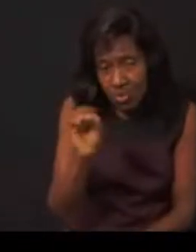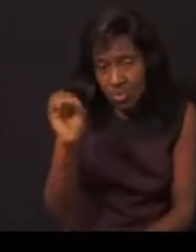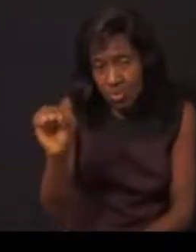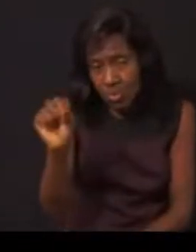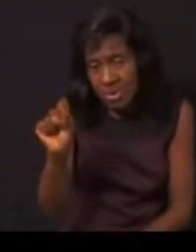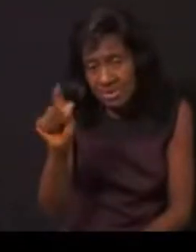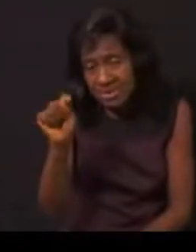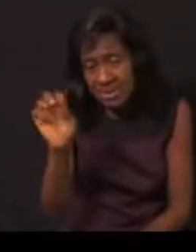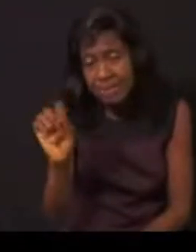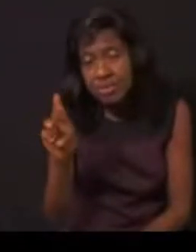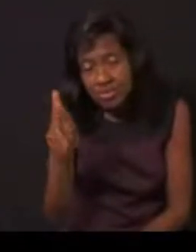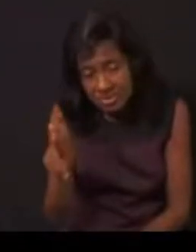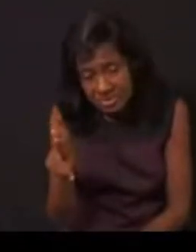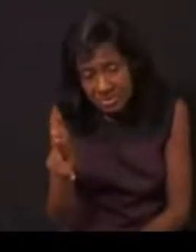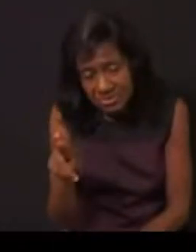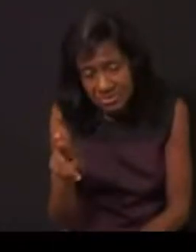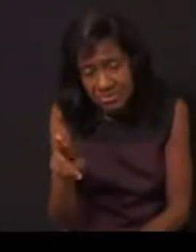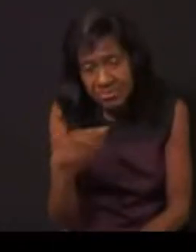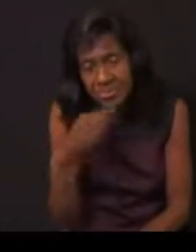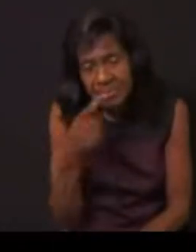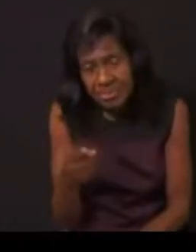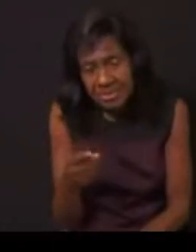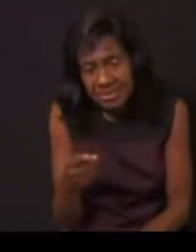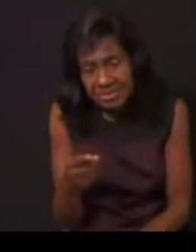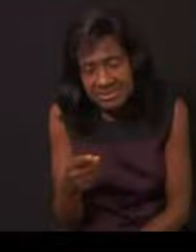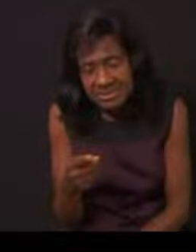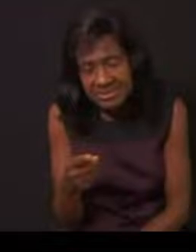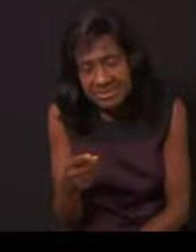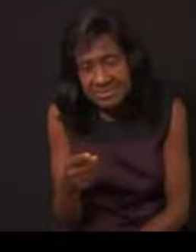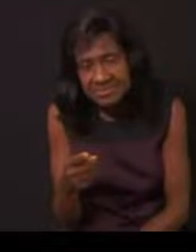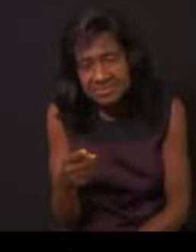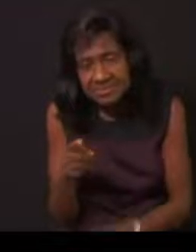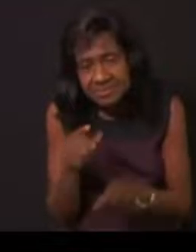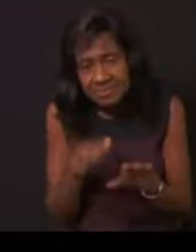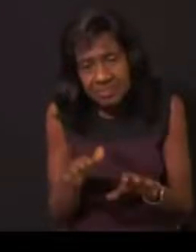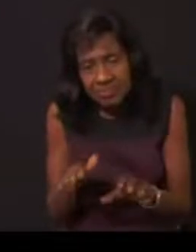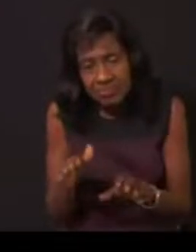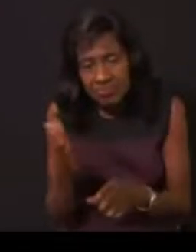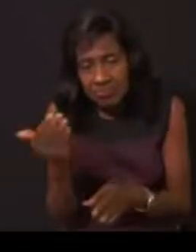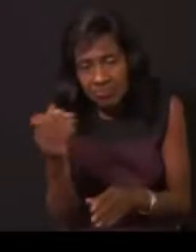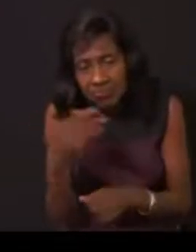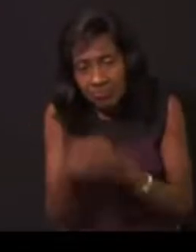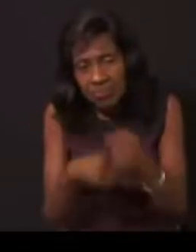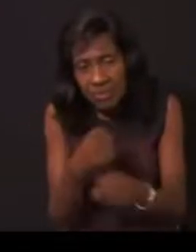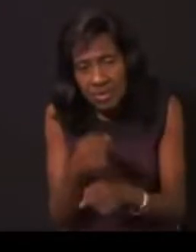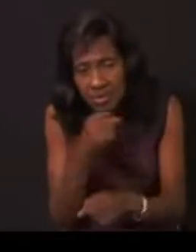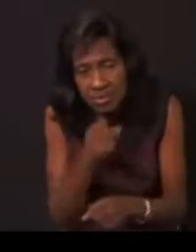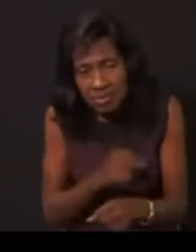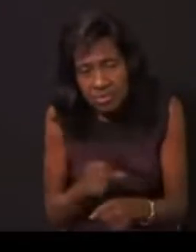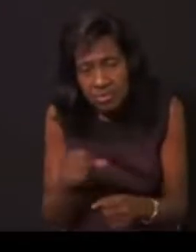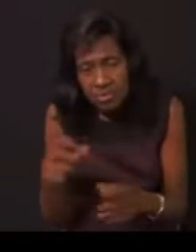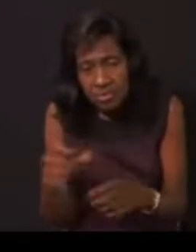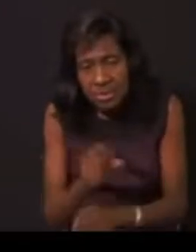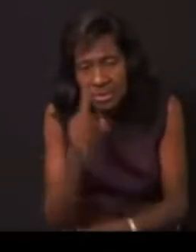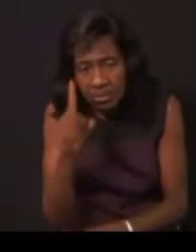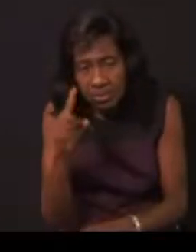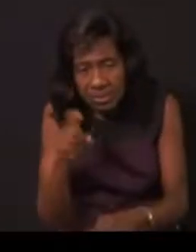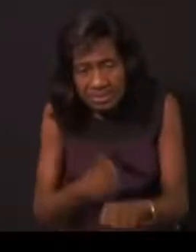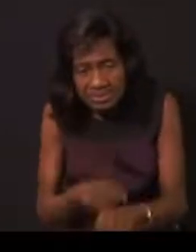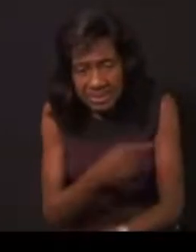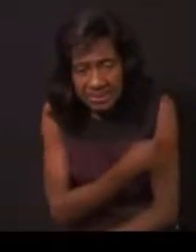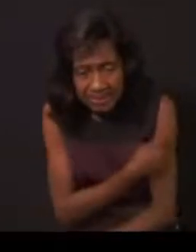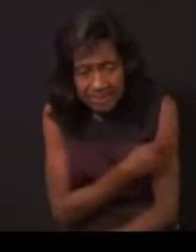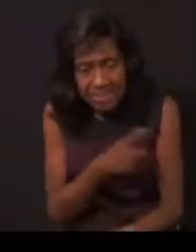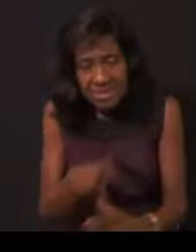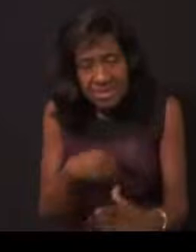to 15 who've gotten one dose, that they will be considered fully vaccinated. Once we get those proven, if that's something that we're going to adapt